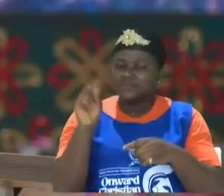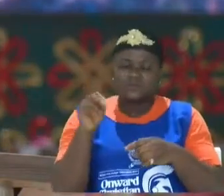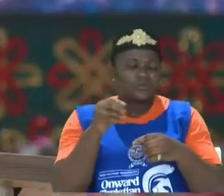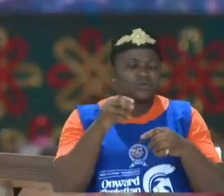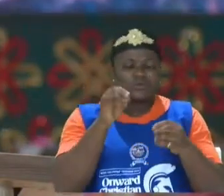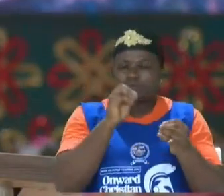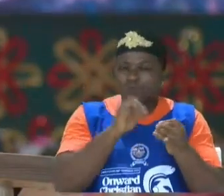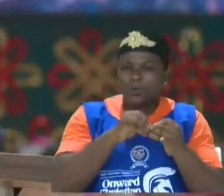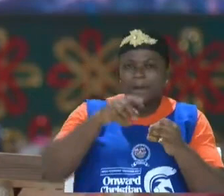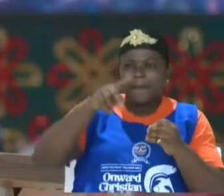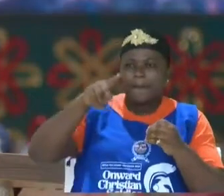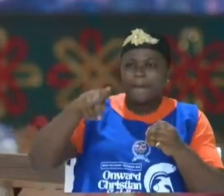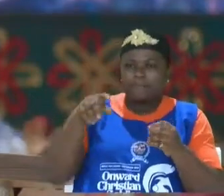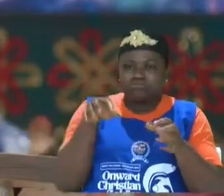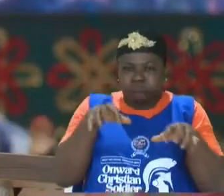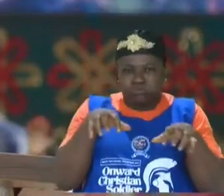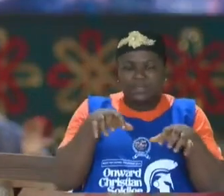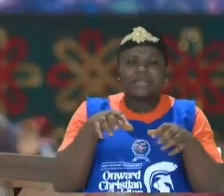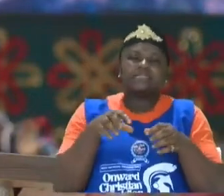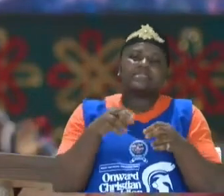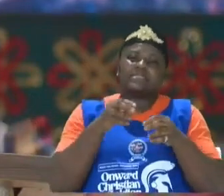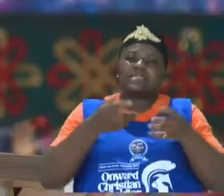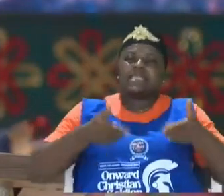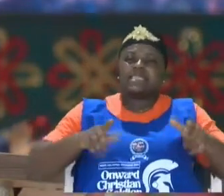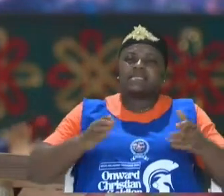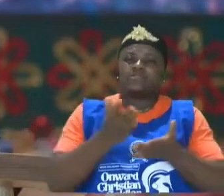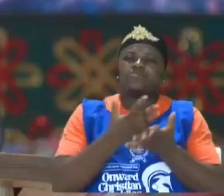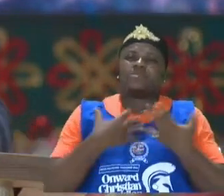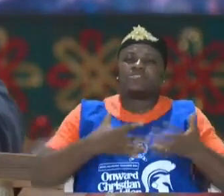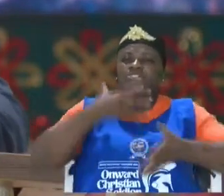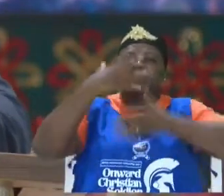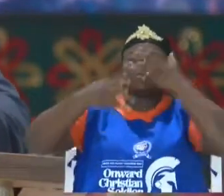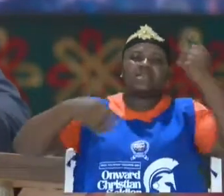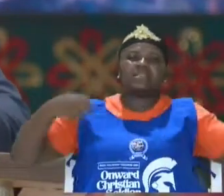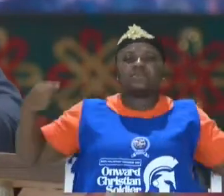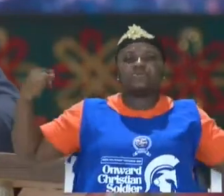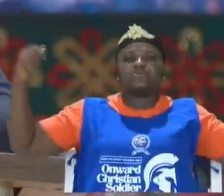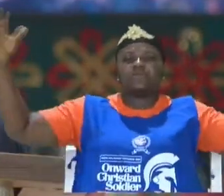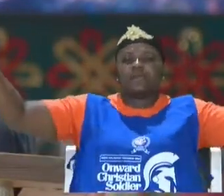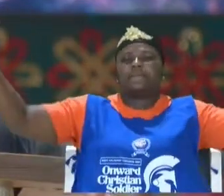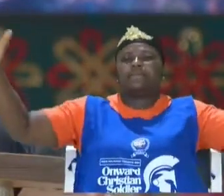paralysis. Let somebody shout hallelujah.